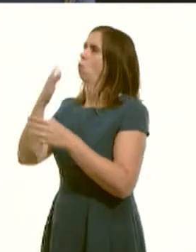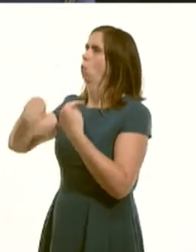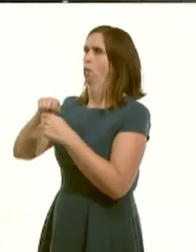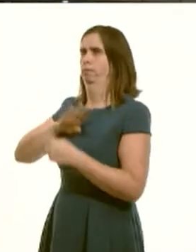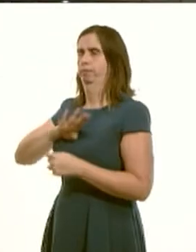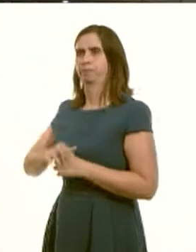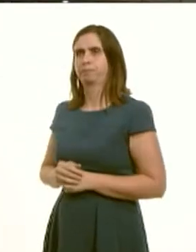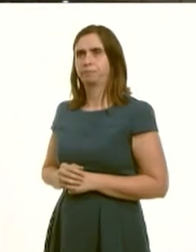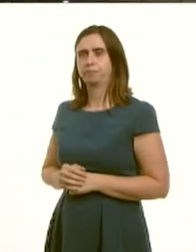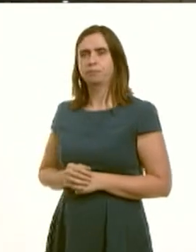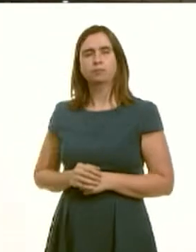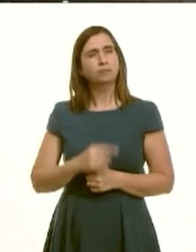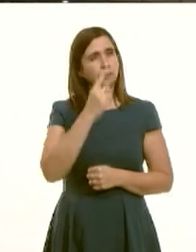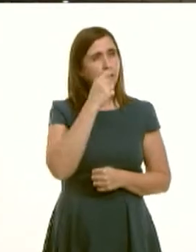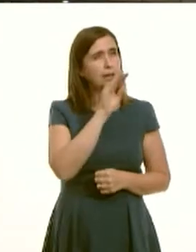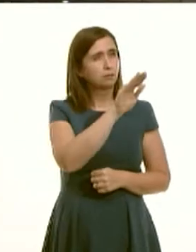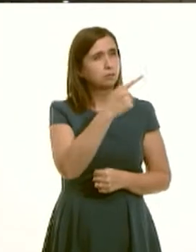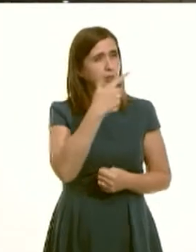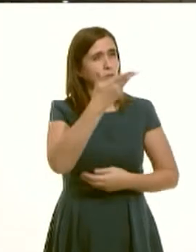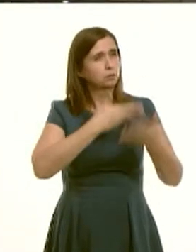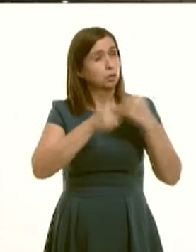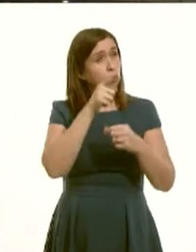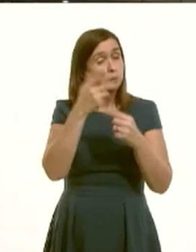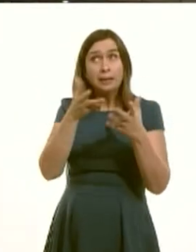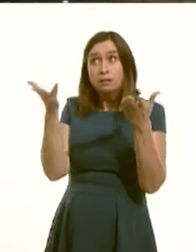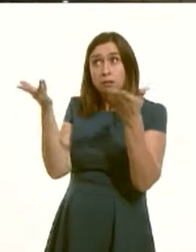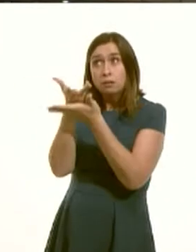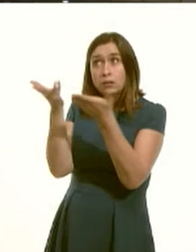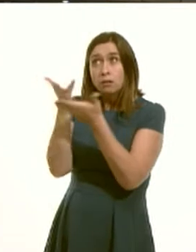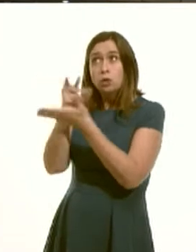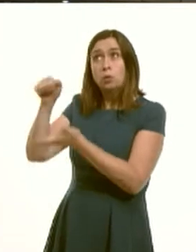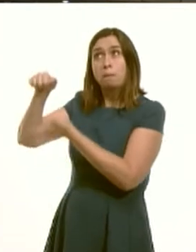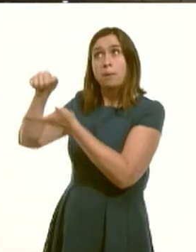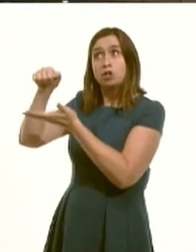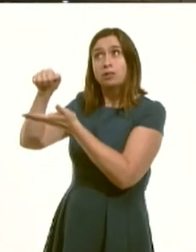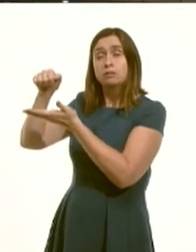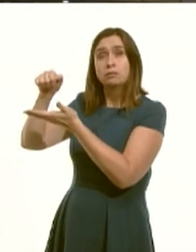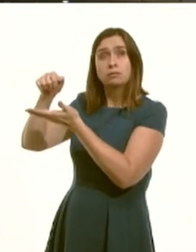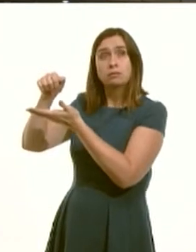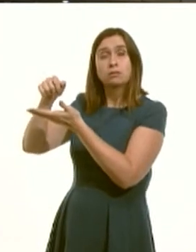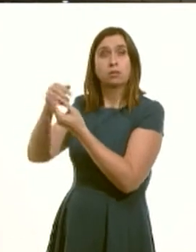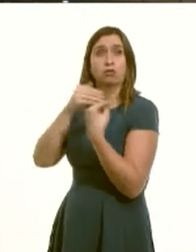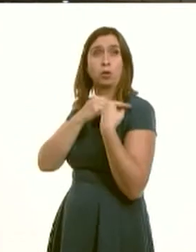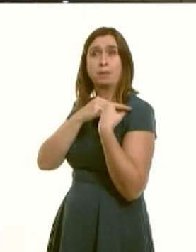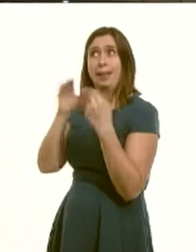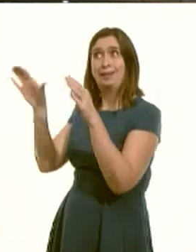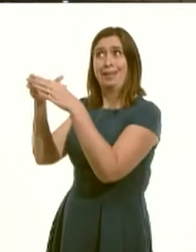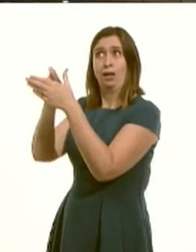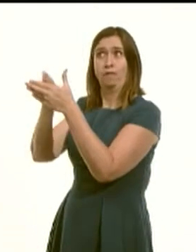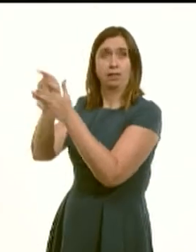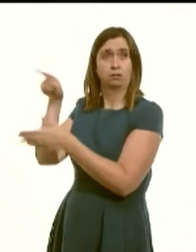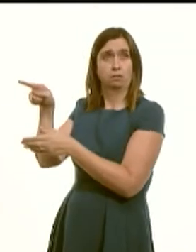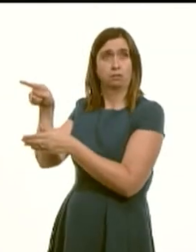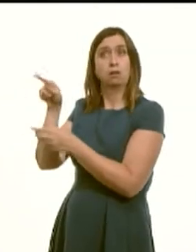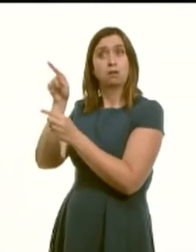First Minister, I wonder if you could tell us what discussions you've had with the Office of Budget Responsibility about the enhanced role that they will be